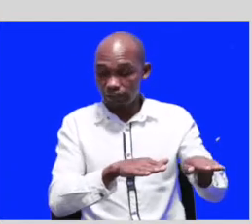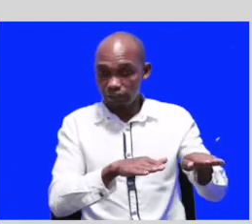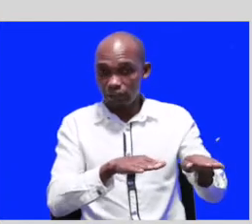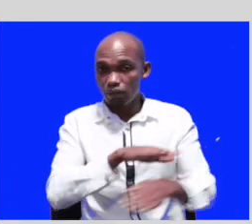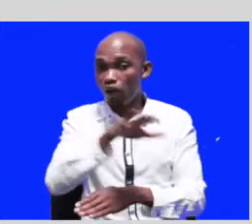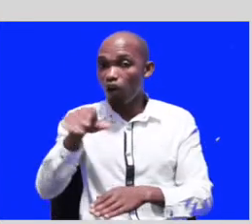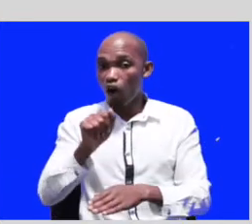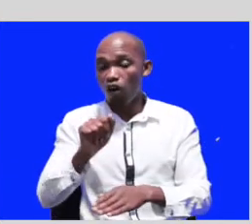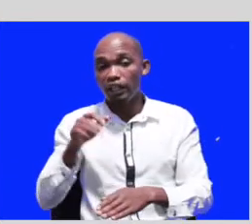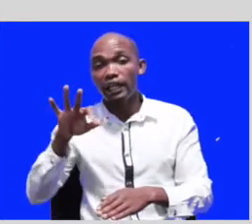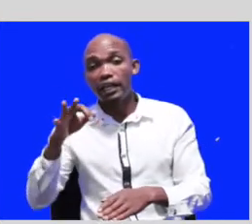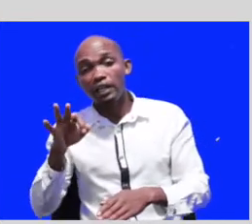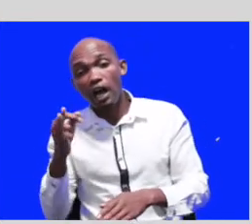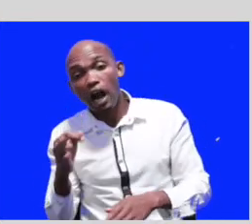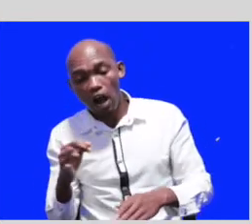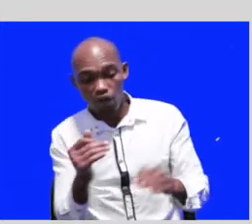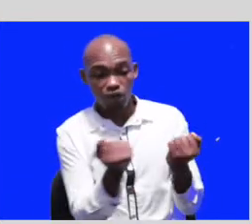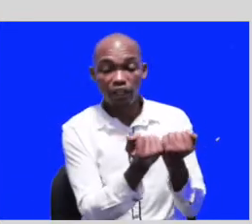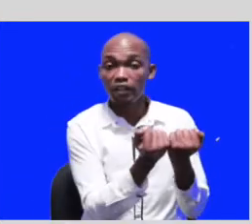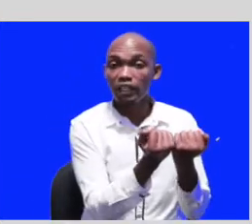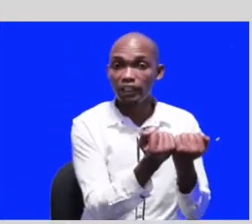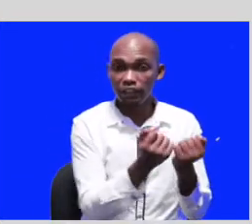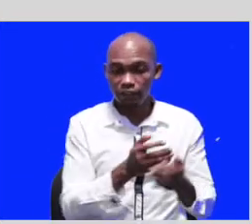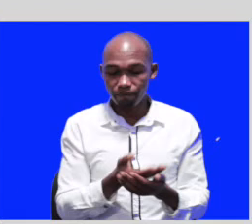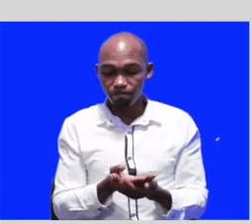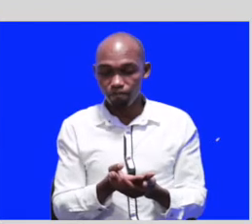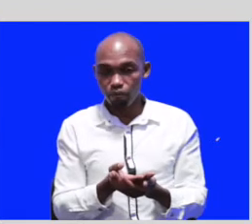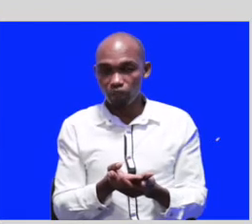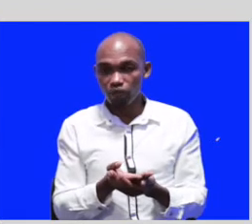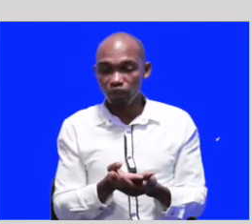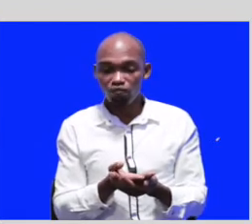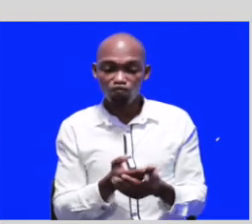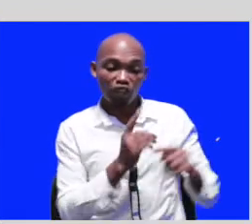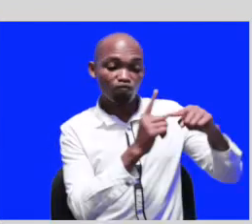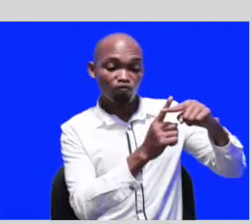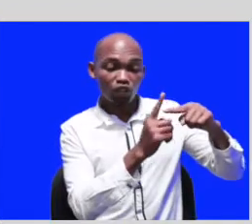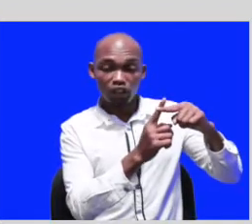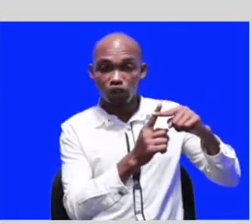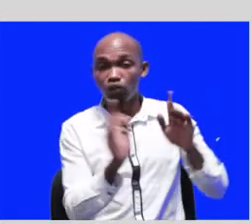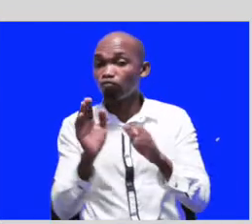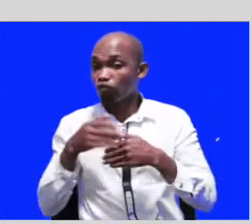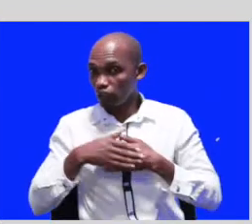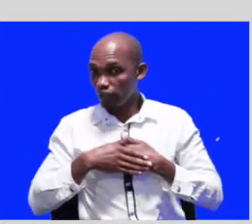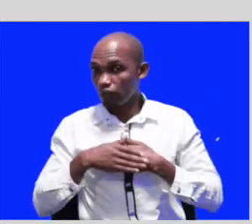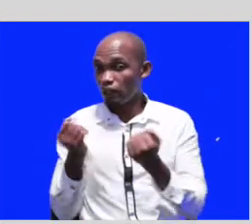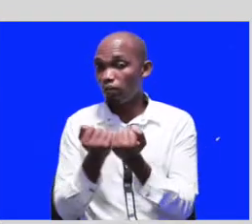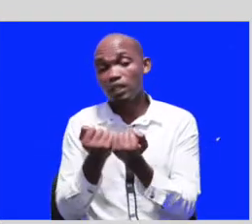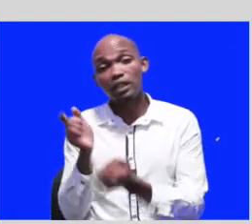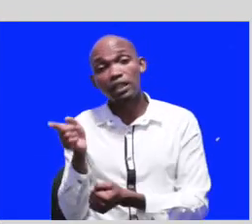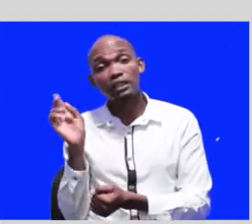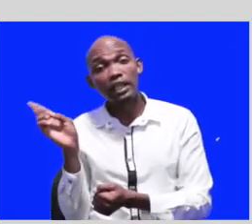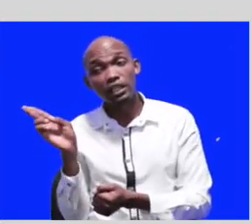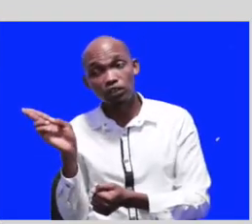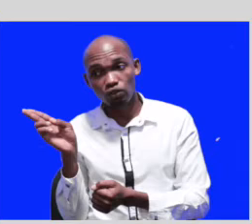organisms were created. Major religions like Christianity, Islam, and Buddhism have theories that